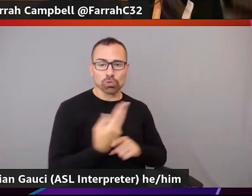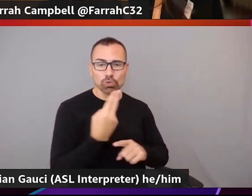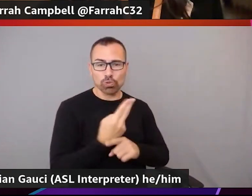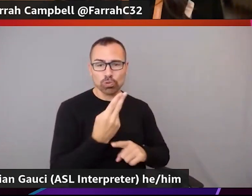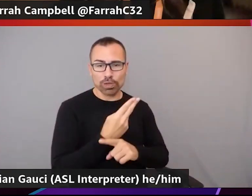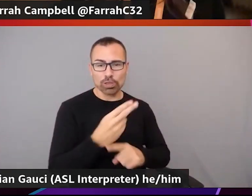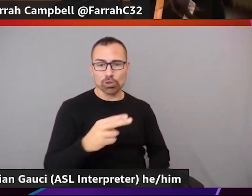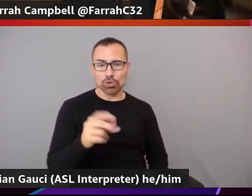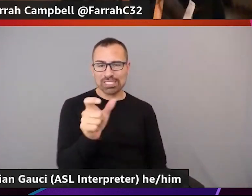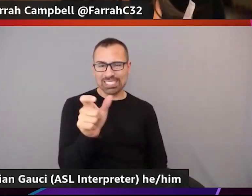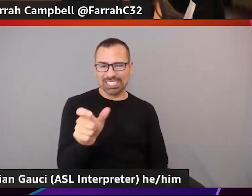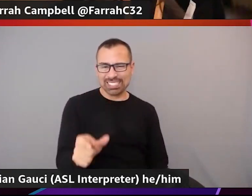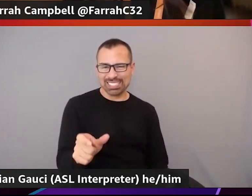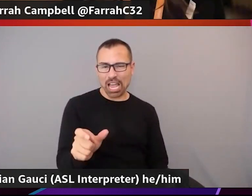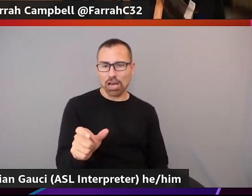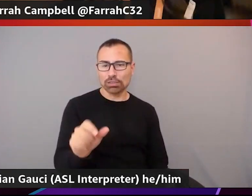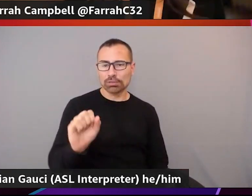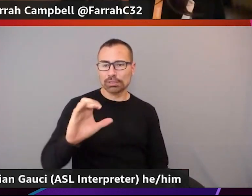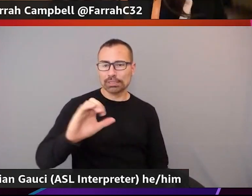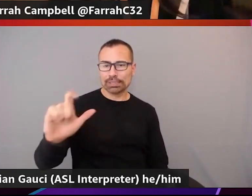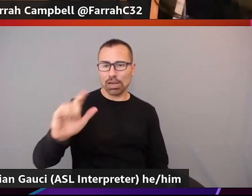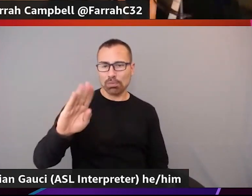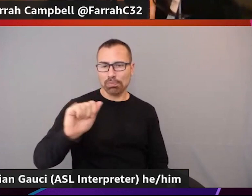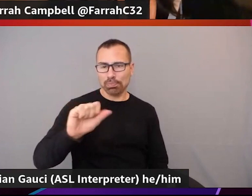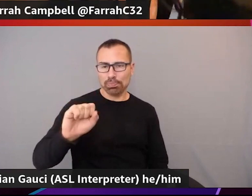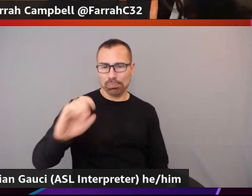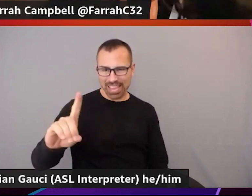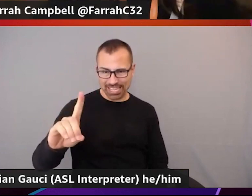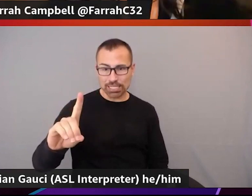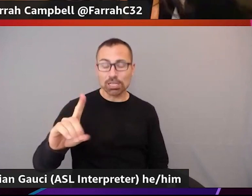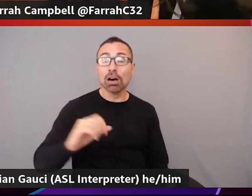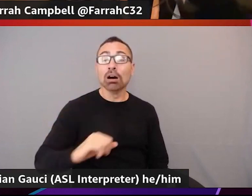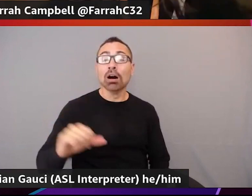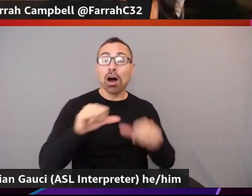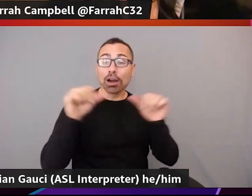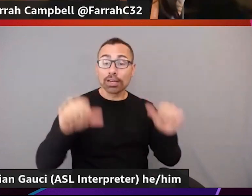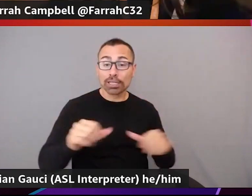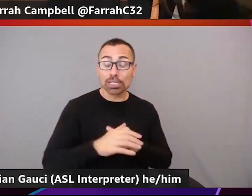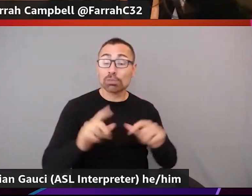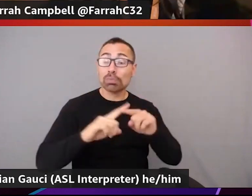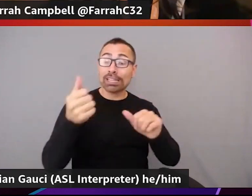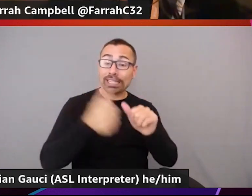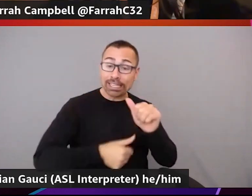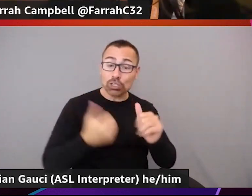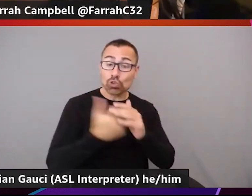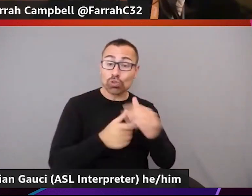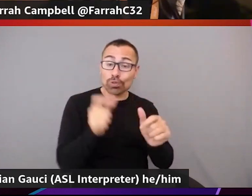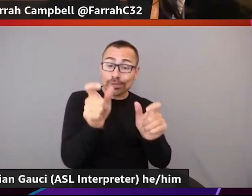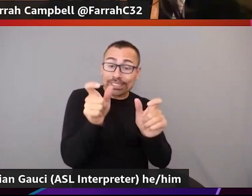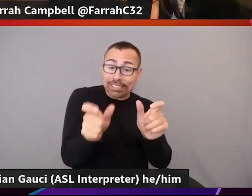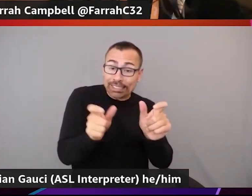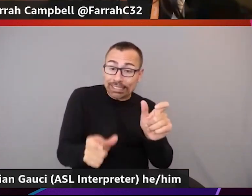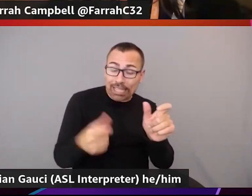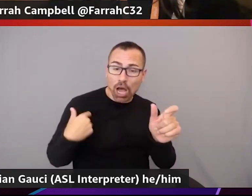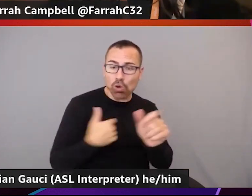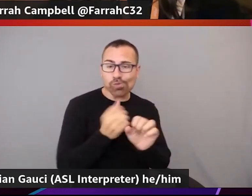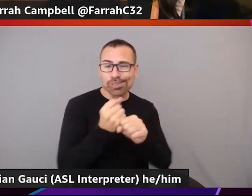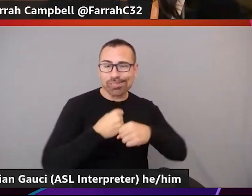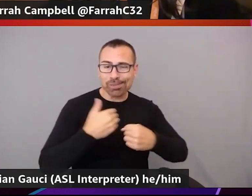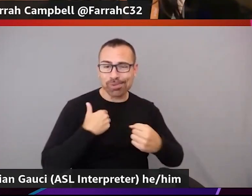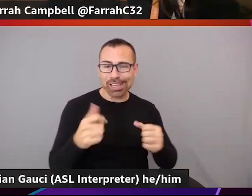won't dwell too much of it on it, but basically every new cell that we create, we have segmented users and their